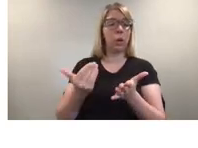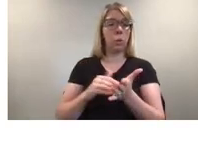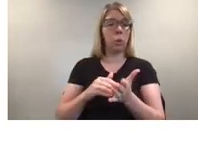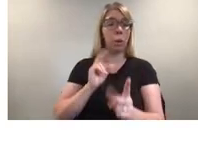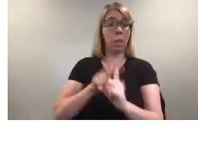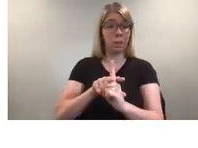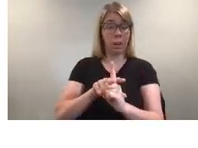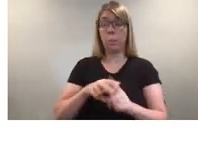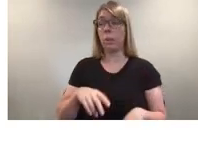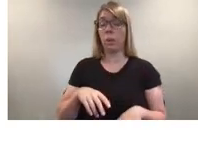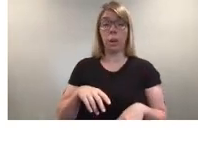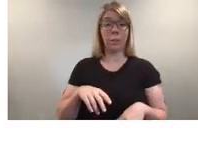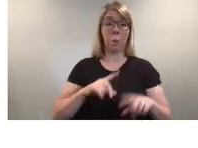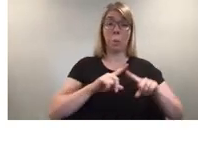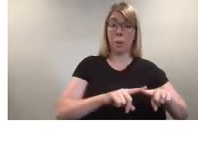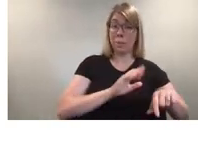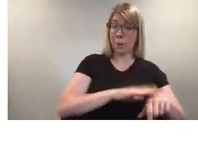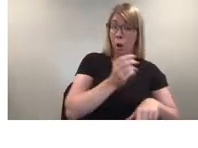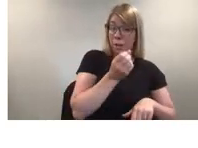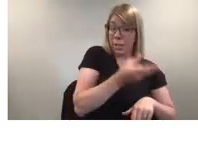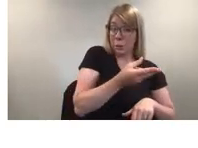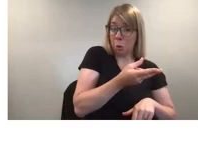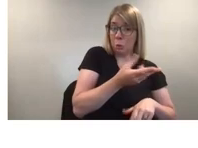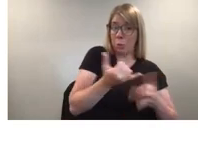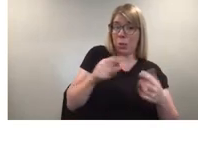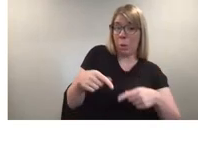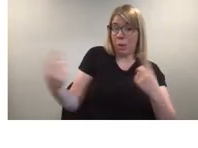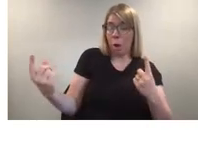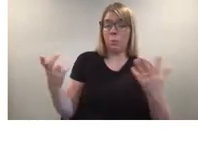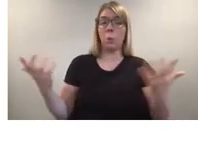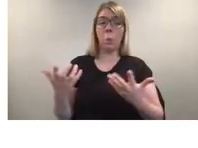with disposable, what would be sort of the other end of the spectrum there?